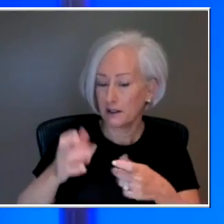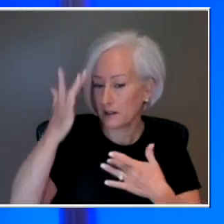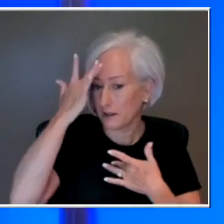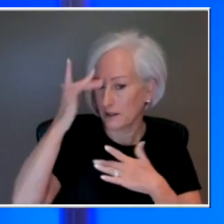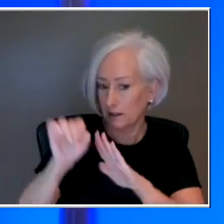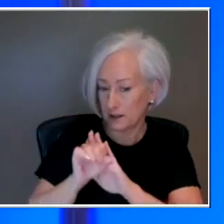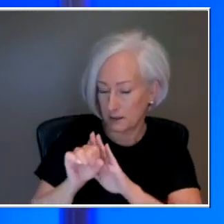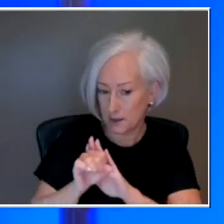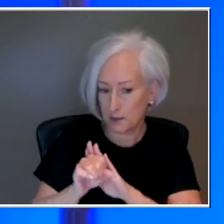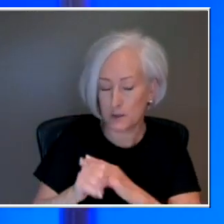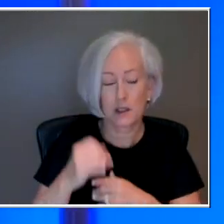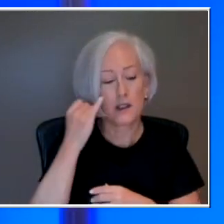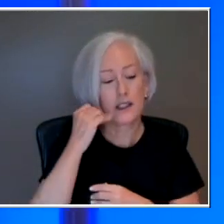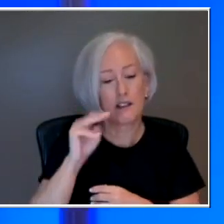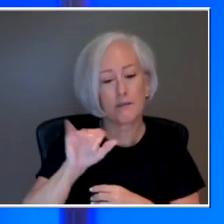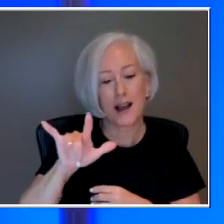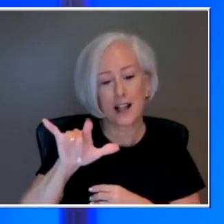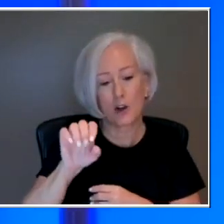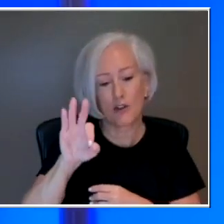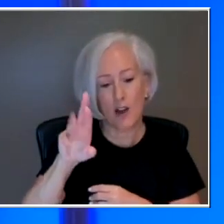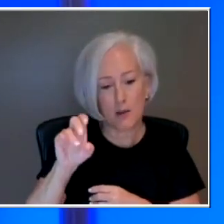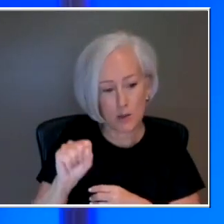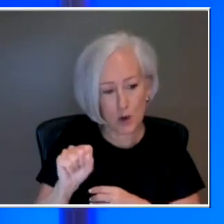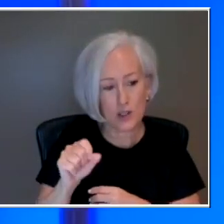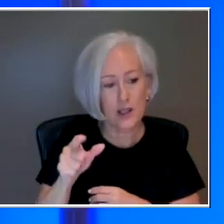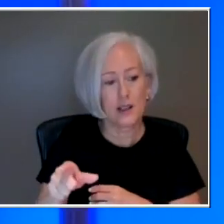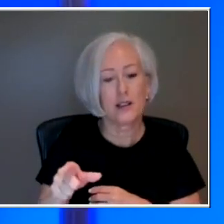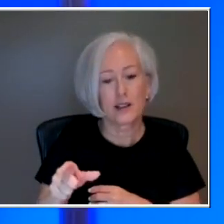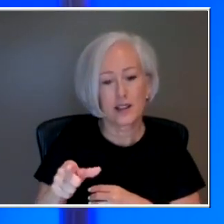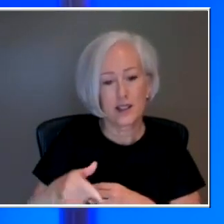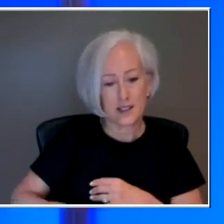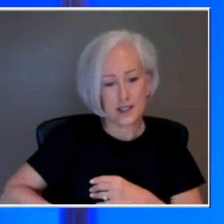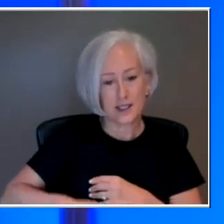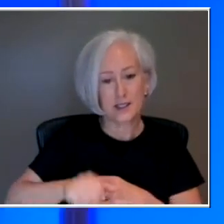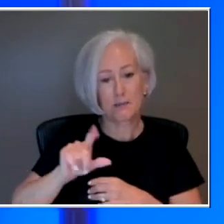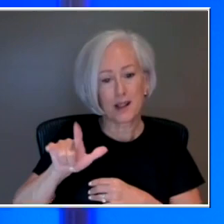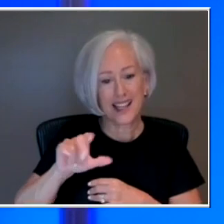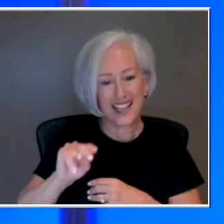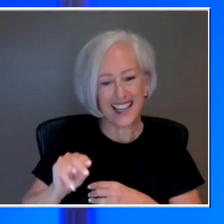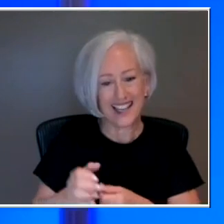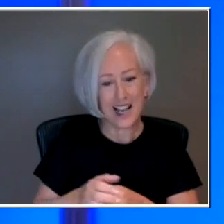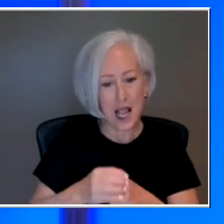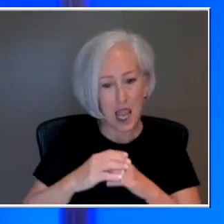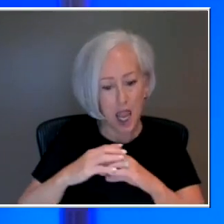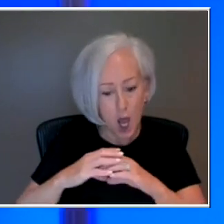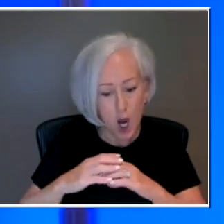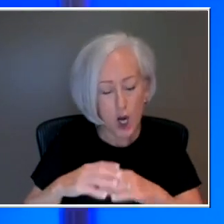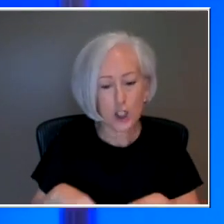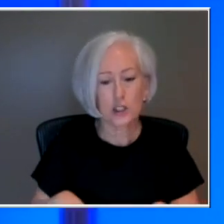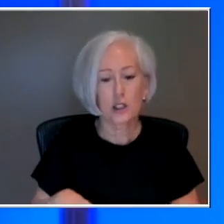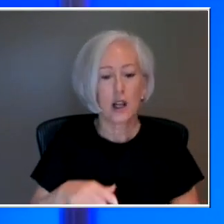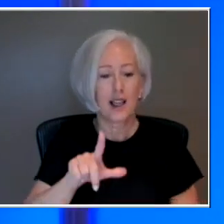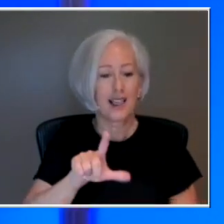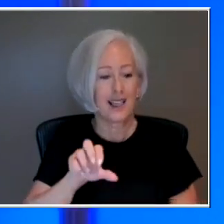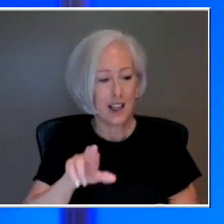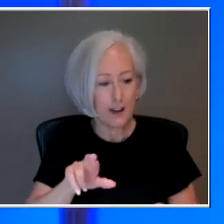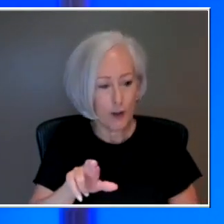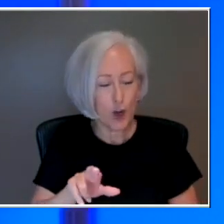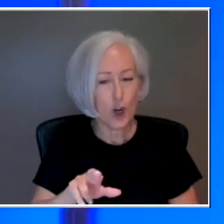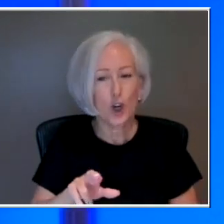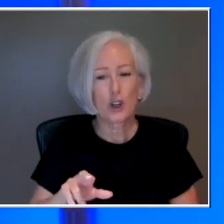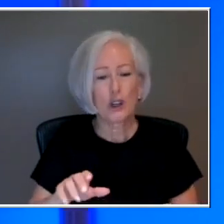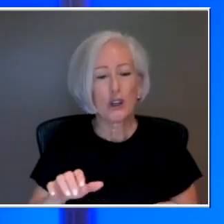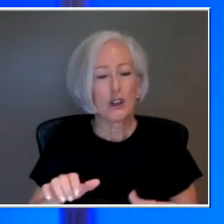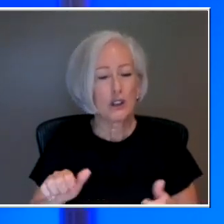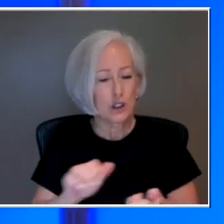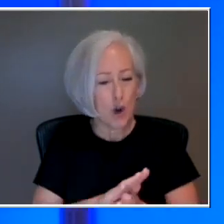has myelofibrosis, as I mentioned, the spleen becomes large and sometimes becomes really big, so that it causes discomfort. It